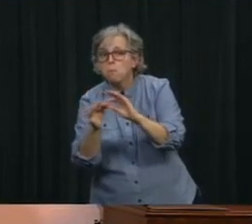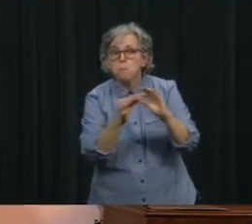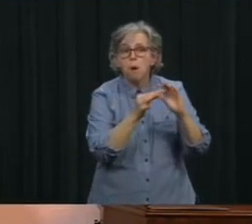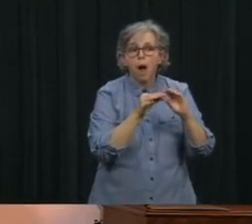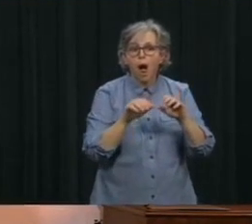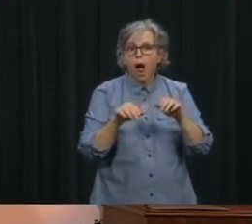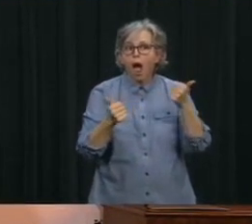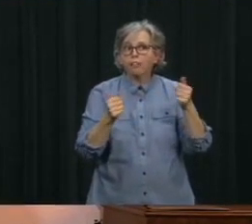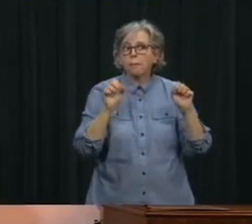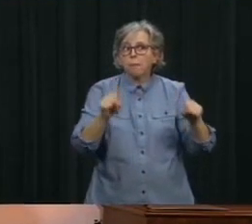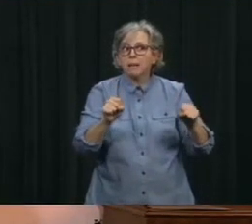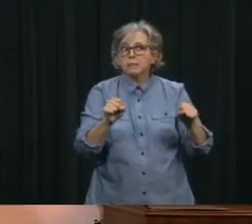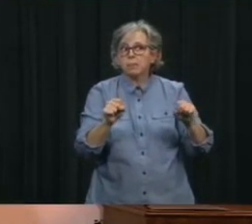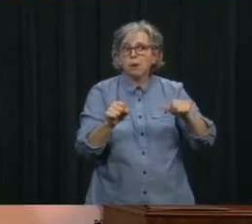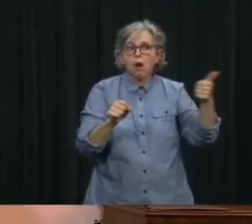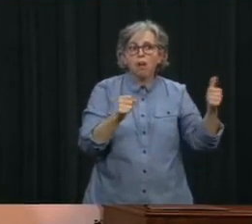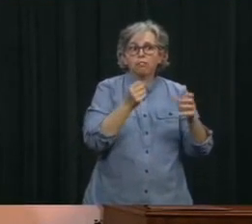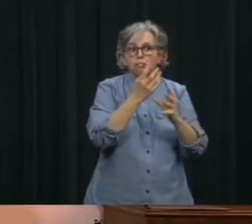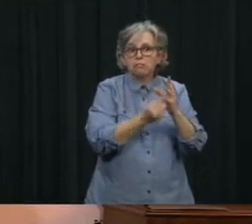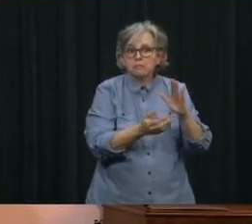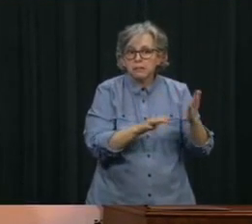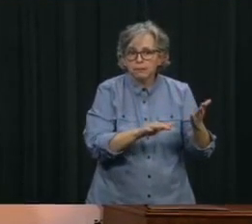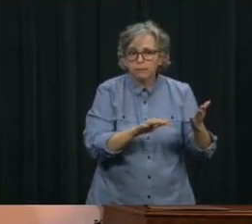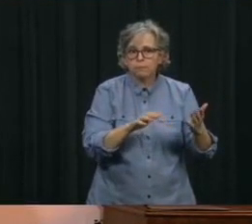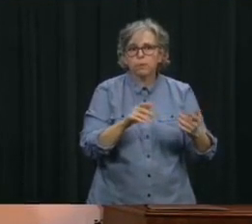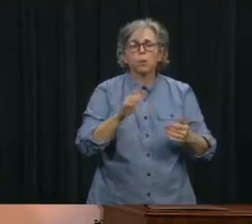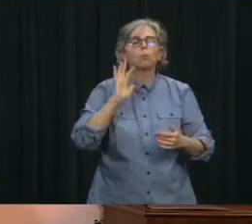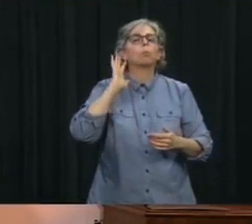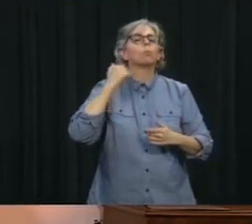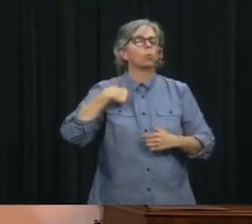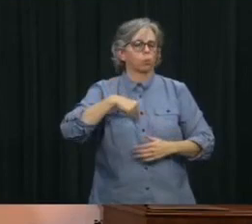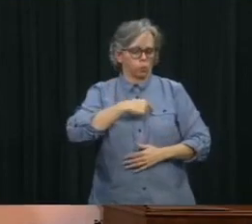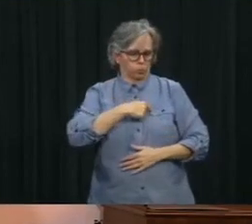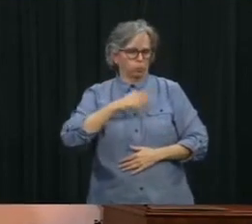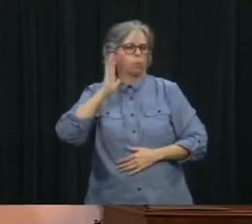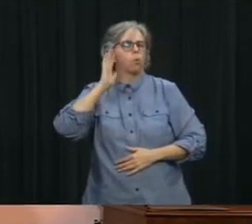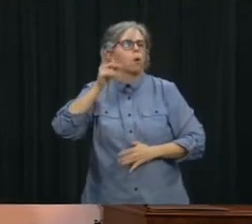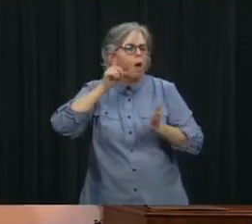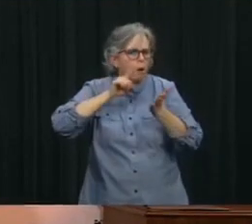and those investigations are still ongoing.